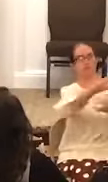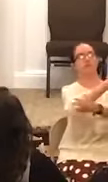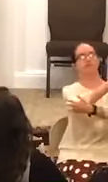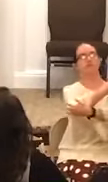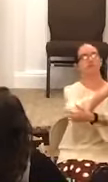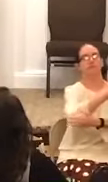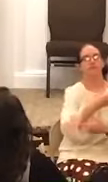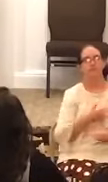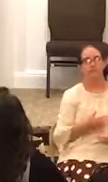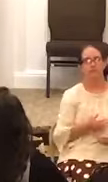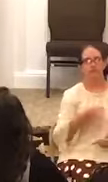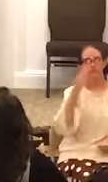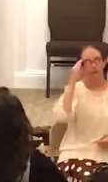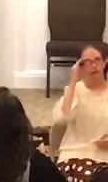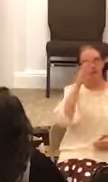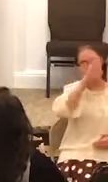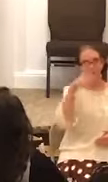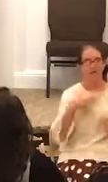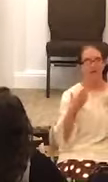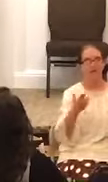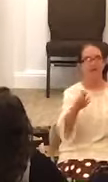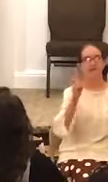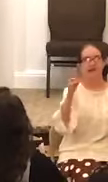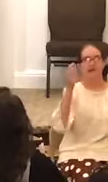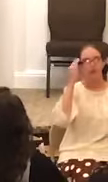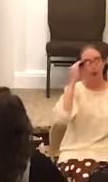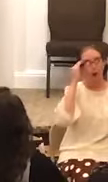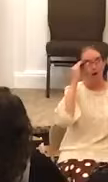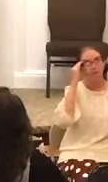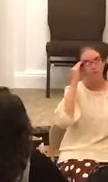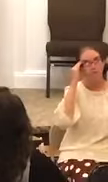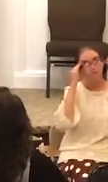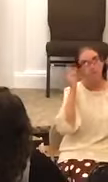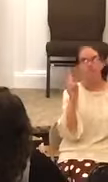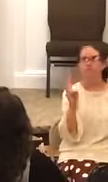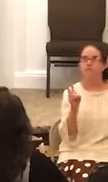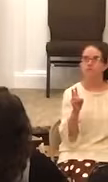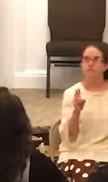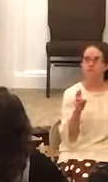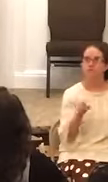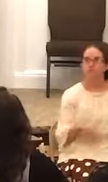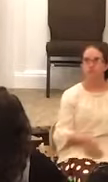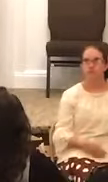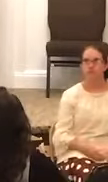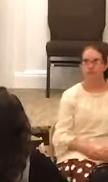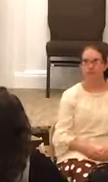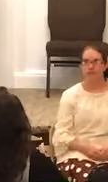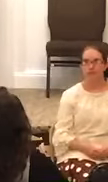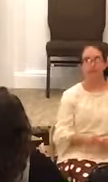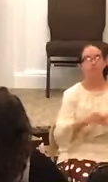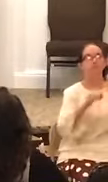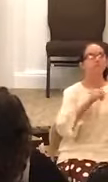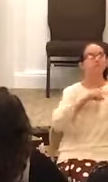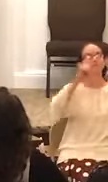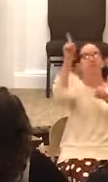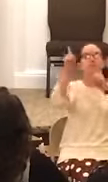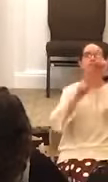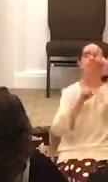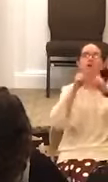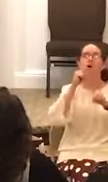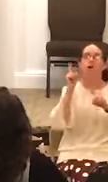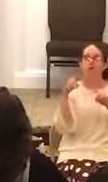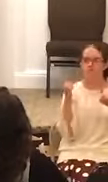Amen. And you know what? He never even gave it a second thought. It was just second nature to him. Amen. He put them up there. He ordered them. He told